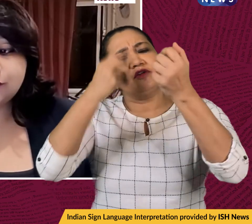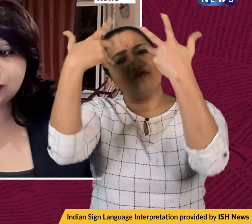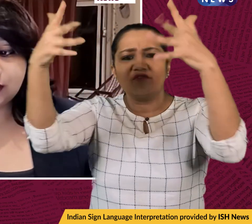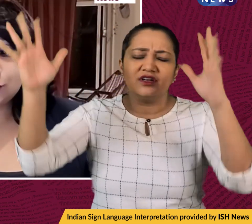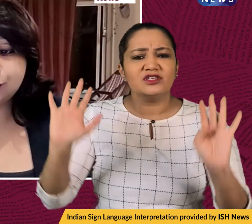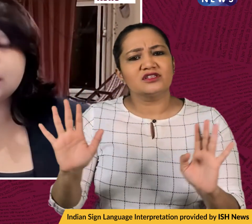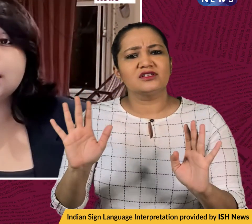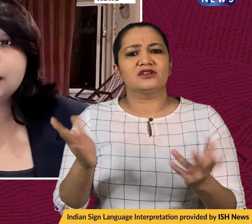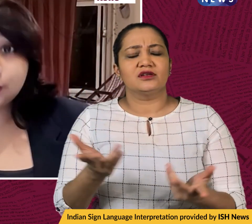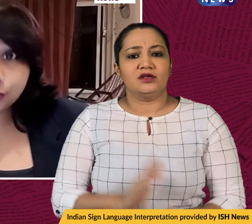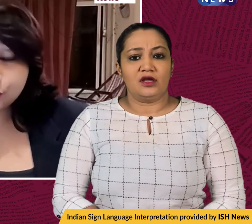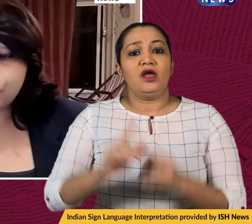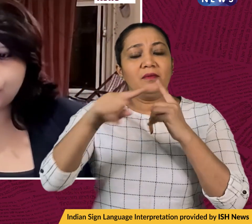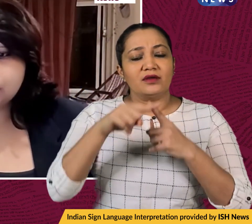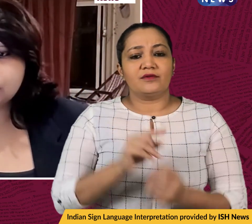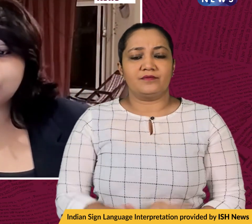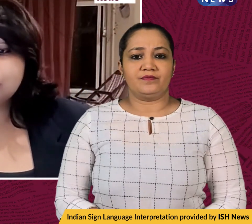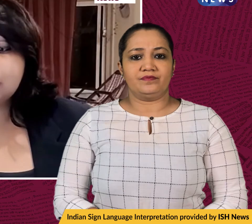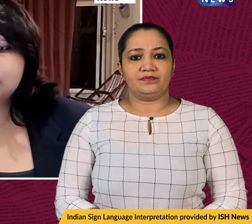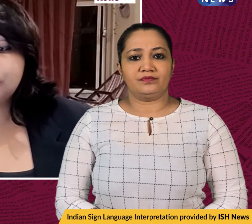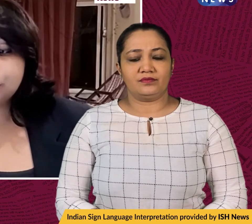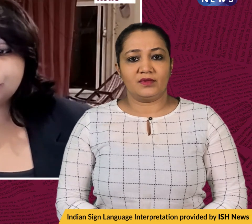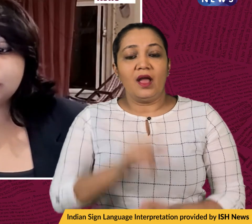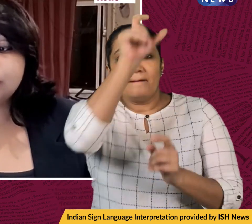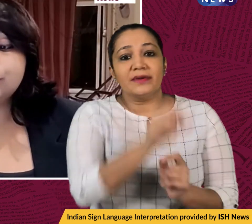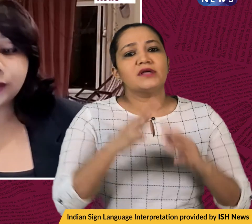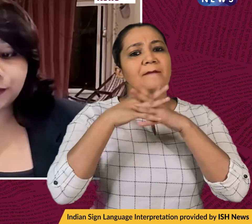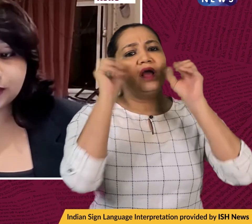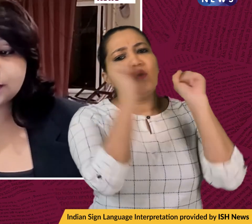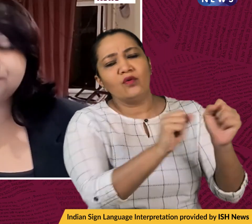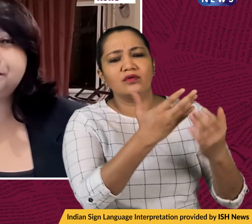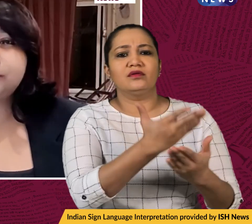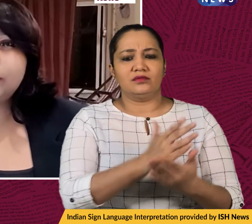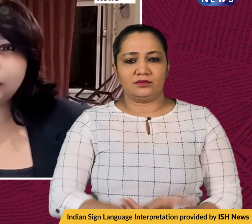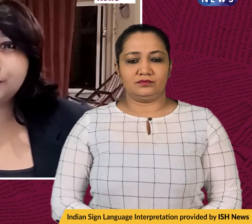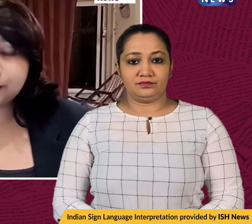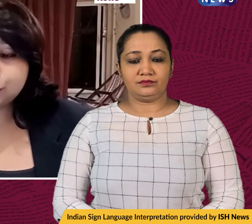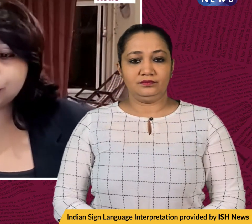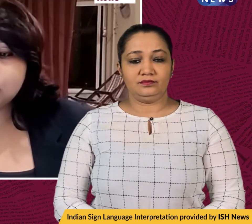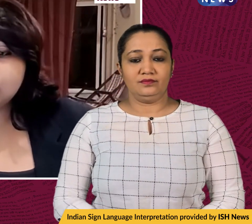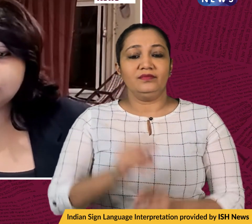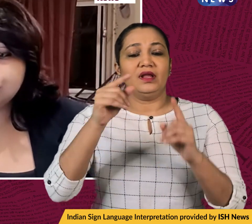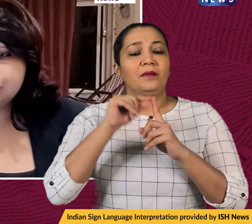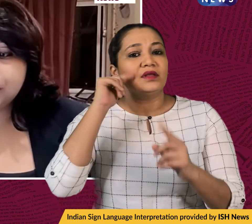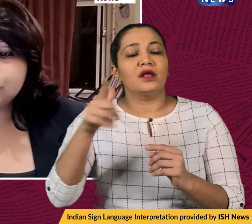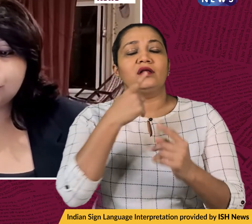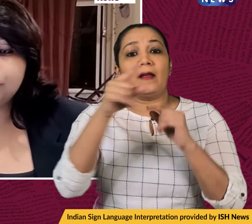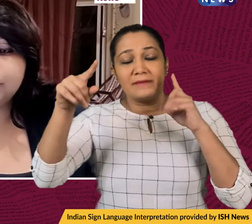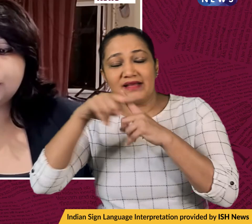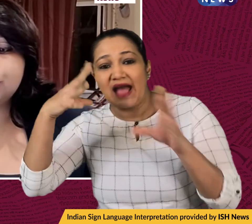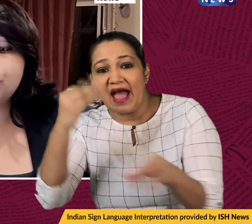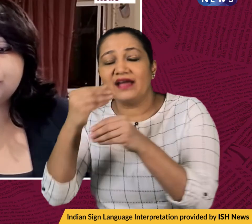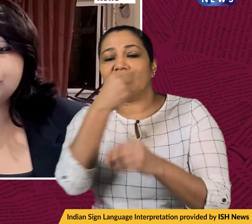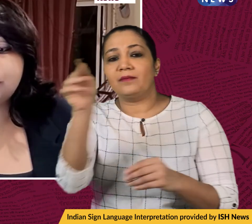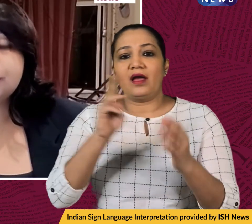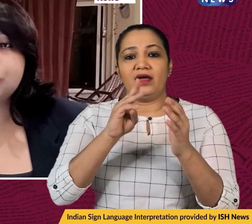already received extensions. He also pointed out that the petitioner is US-based. The petition included mention of